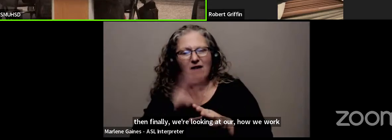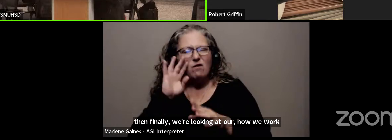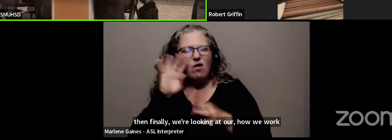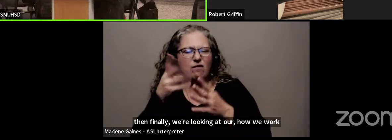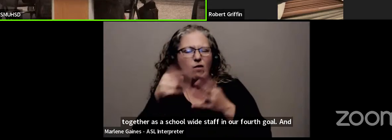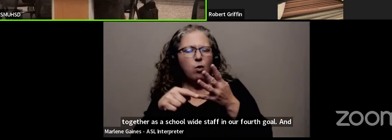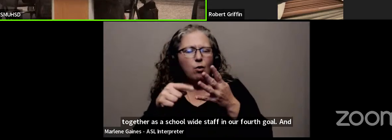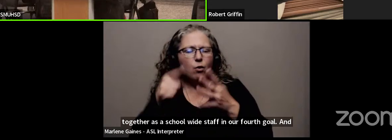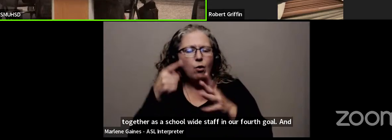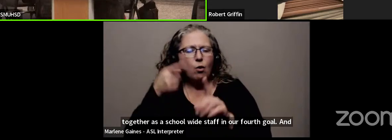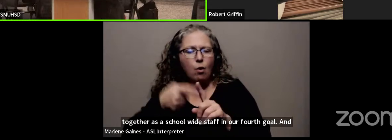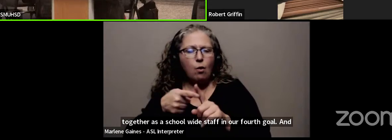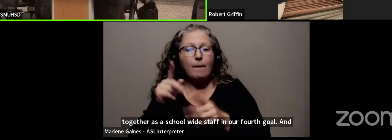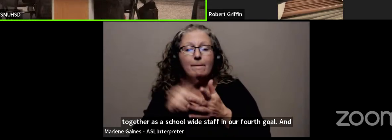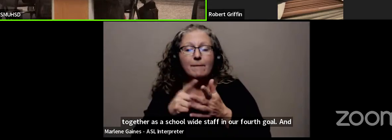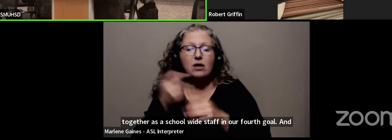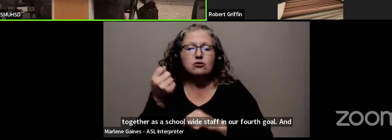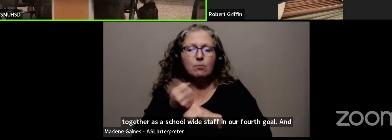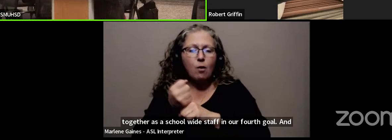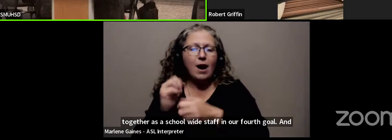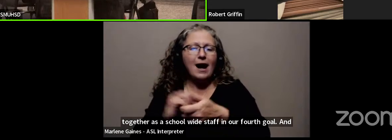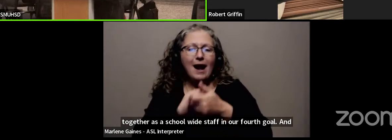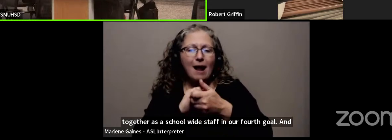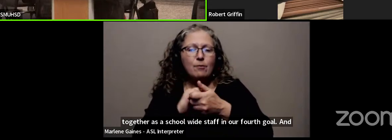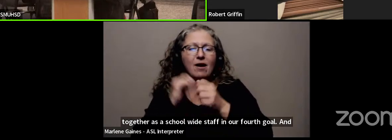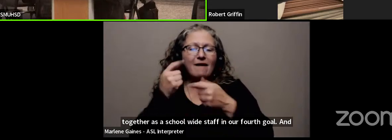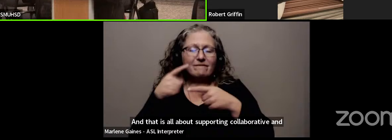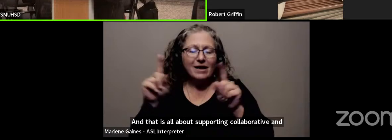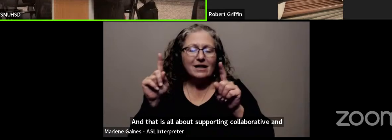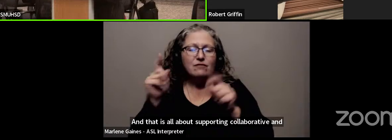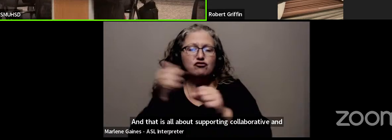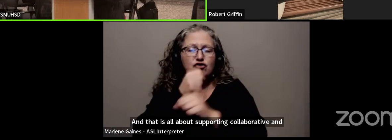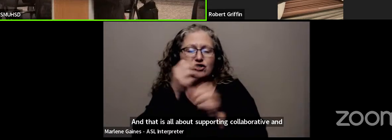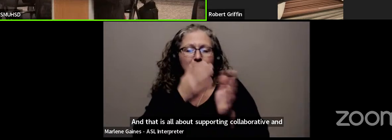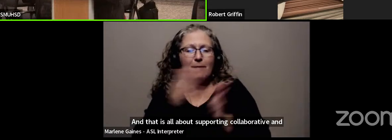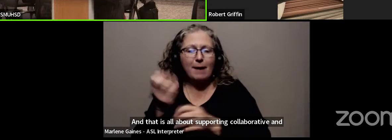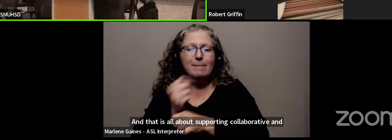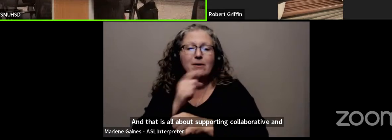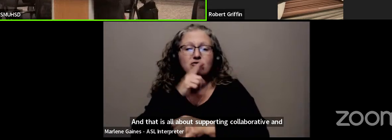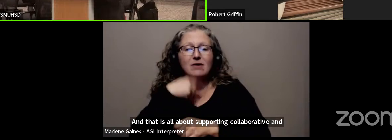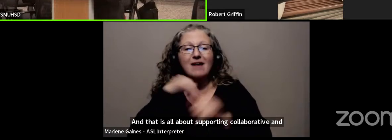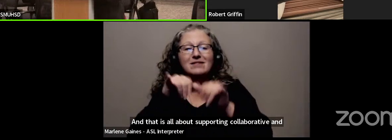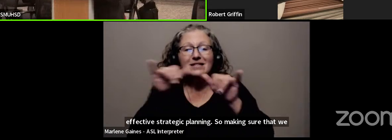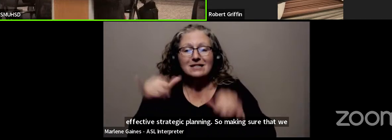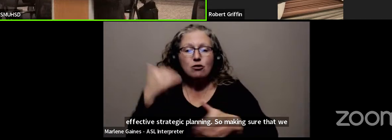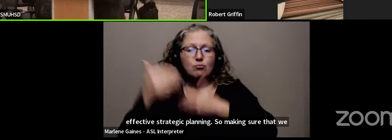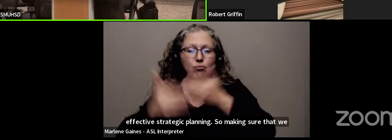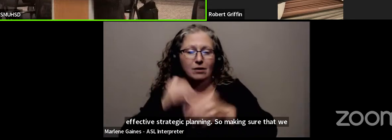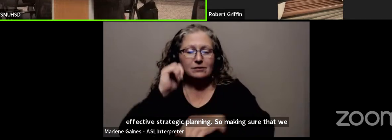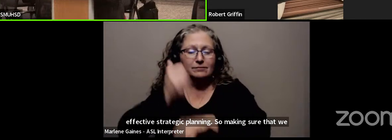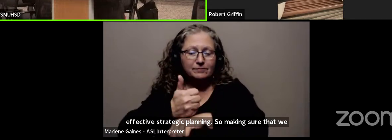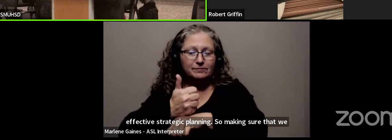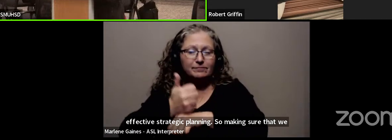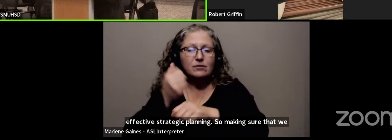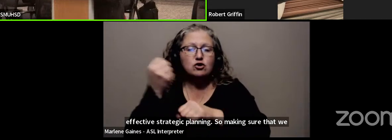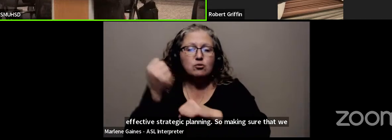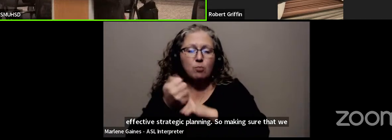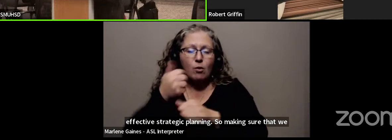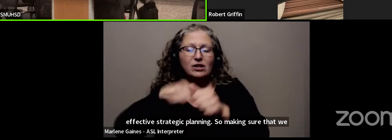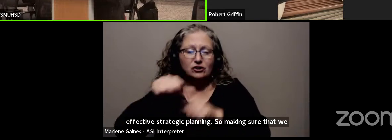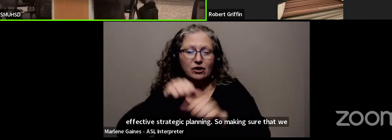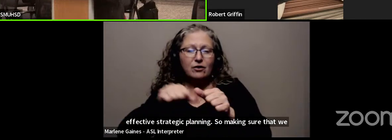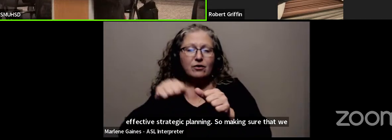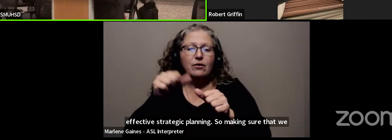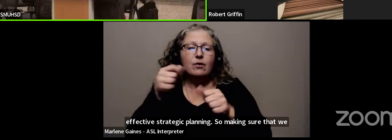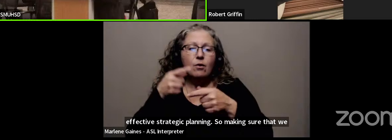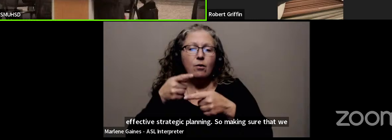all about supporting collaborative and effective strategic planning. So making sure that we have systems and processes in place to support each other as